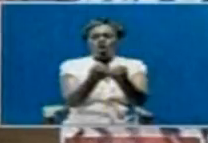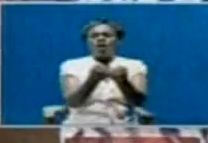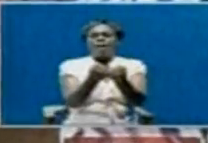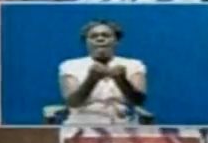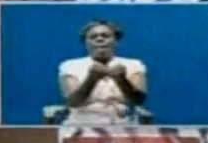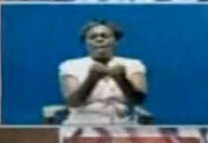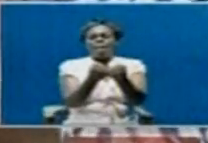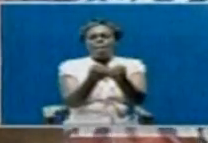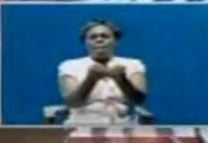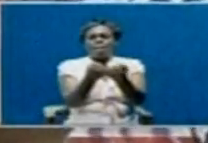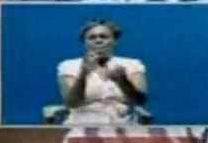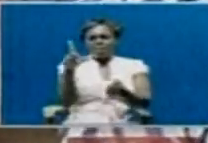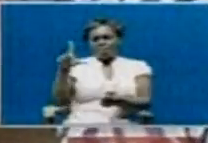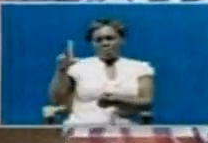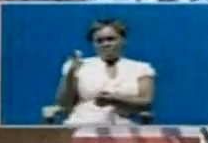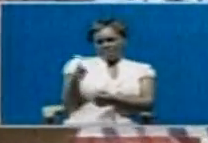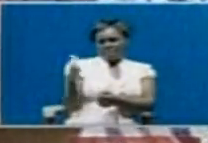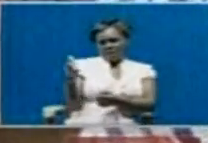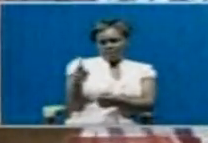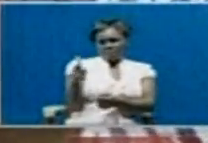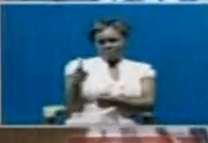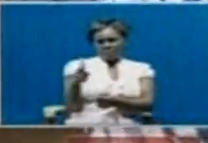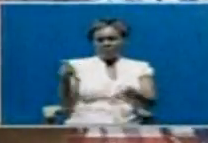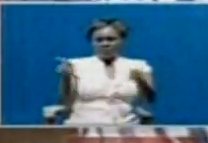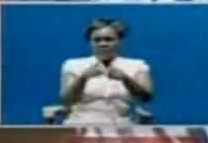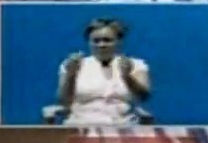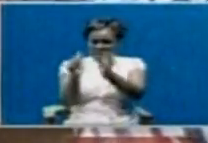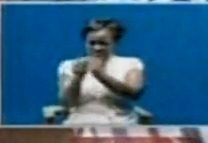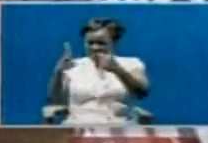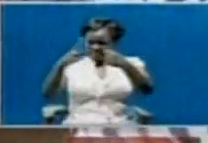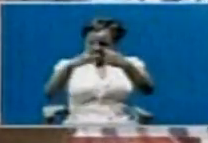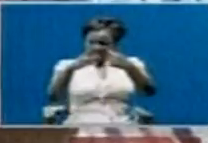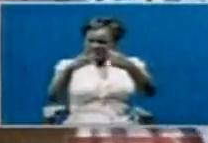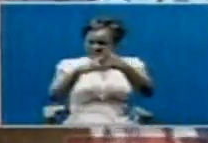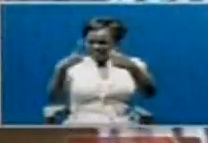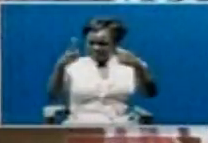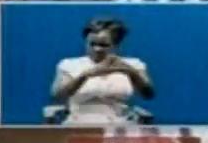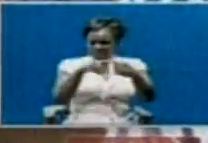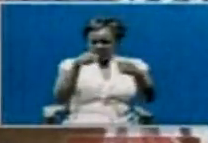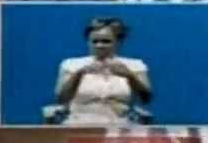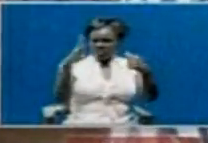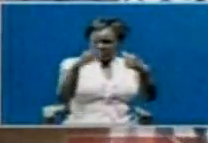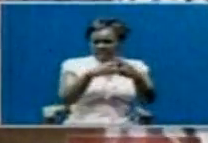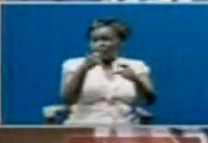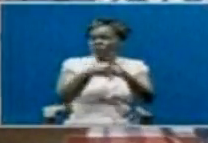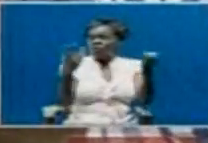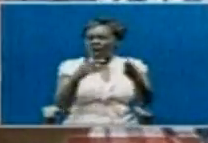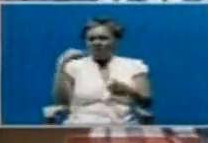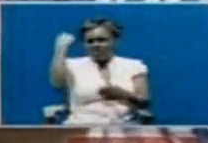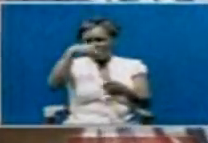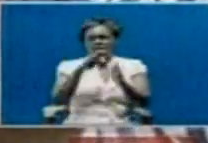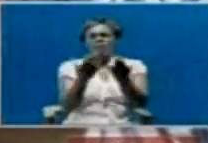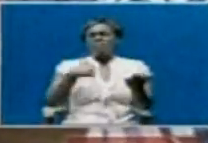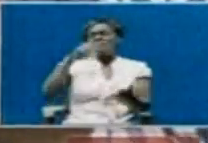of opportunities in social media. Actually, 99.9% of my clients come from Facebook. I don't market